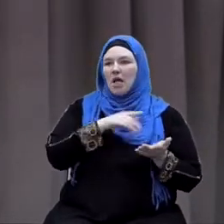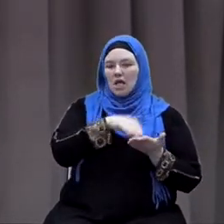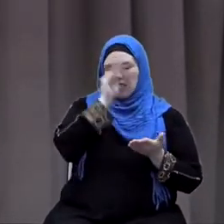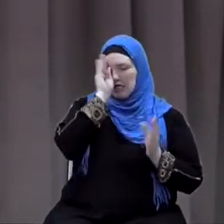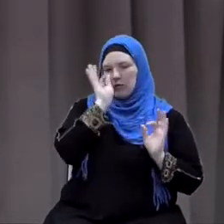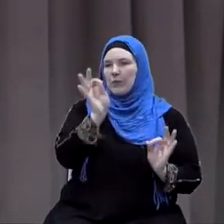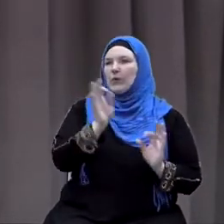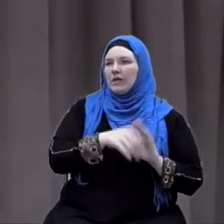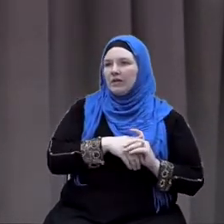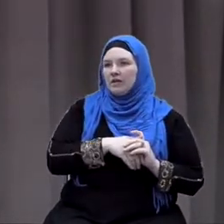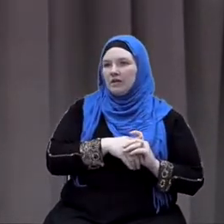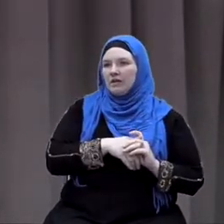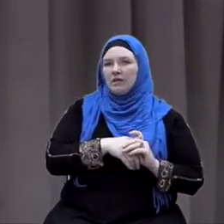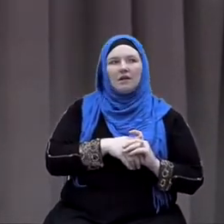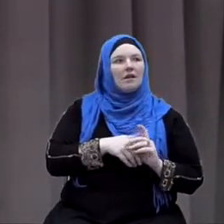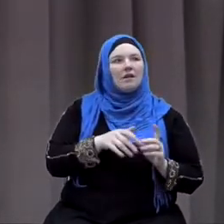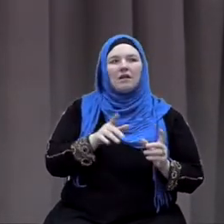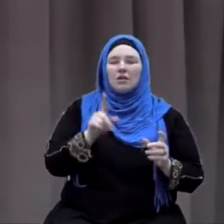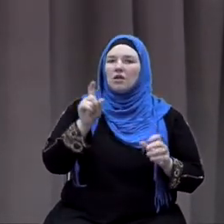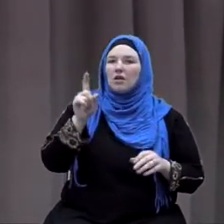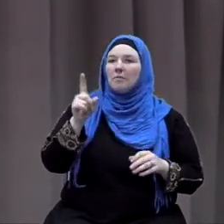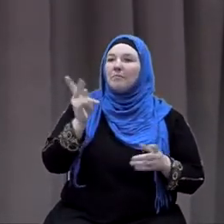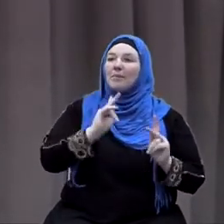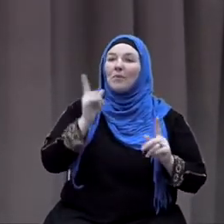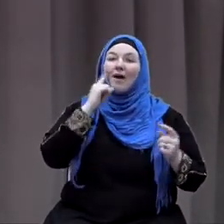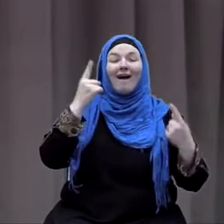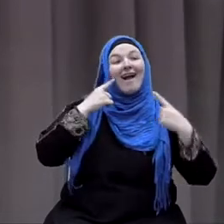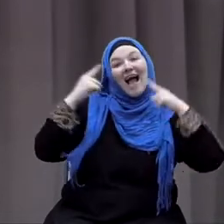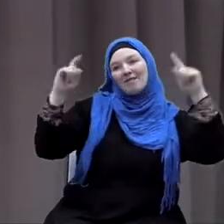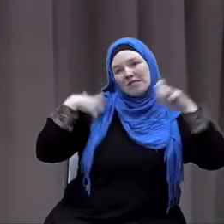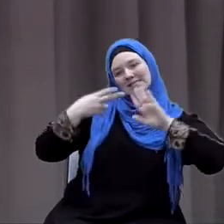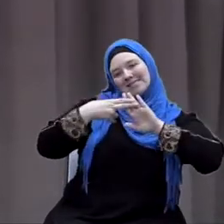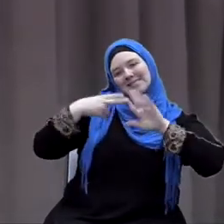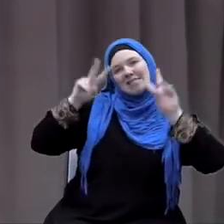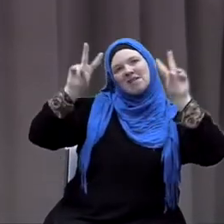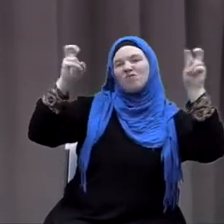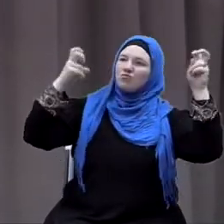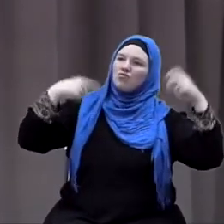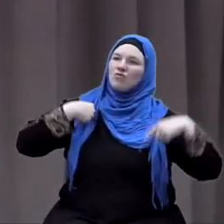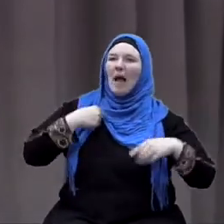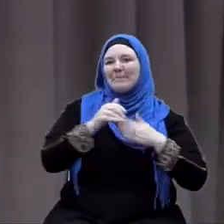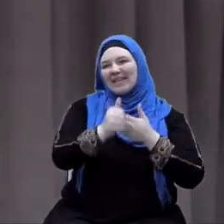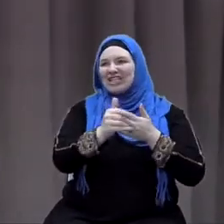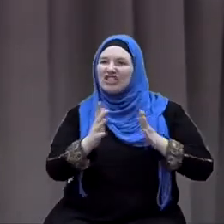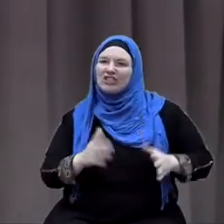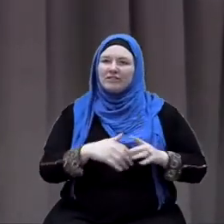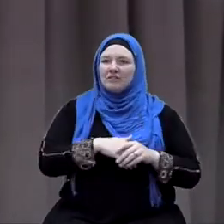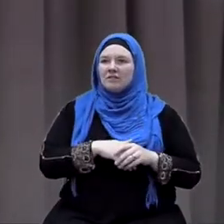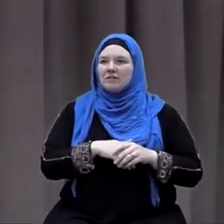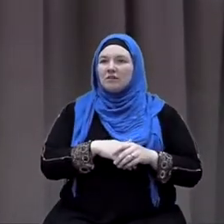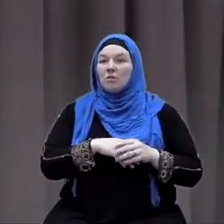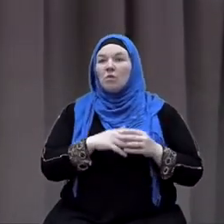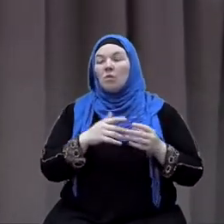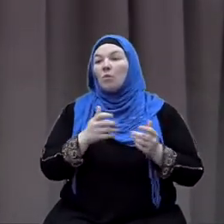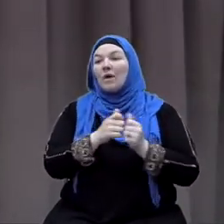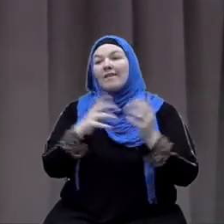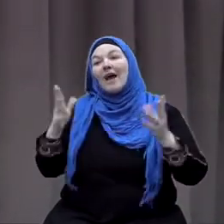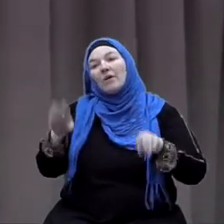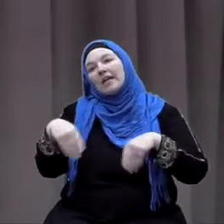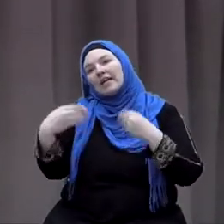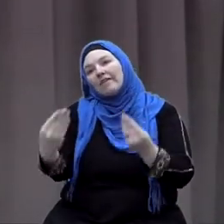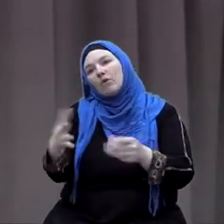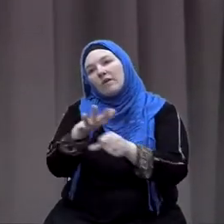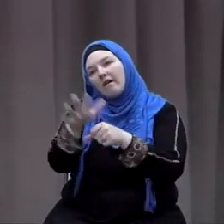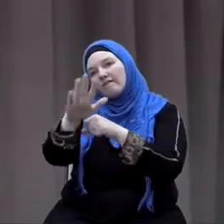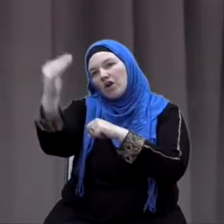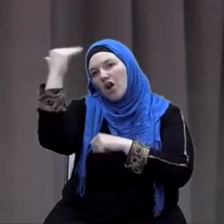People want to give you a false sense of accomplishment by setting you up as a leader without giving you the tools